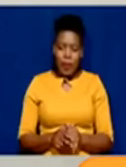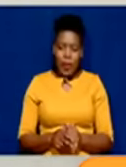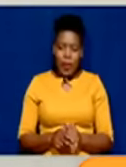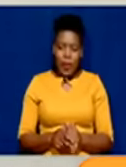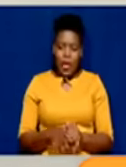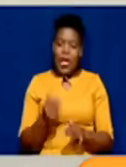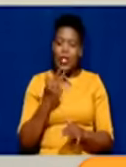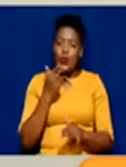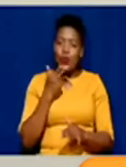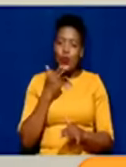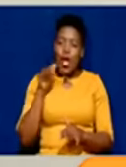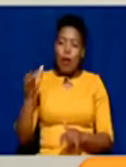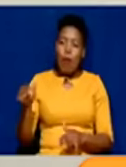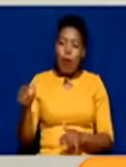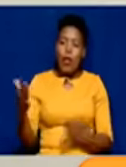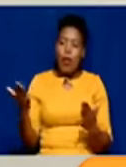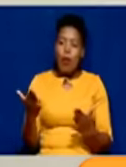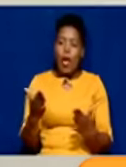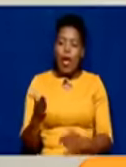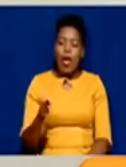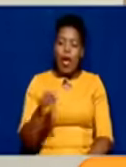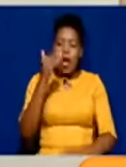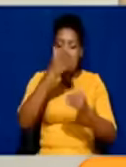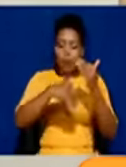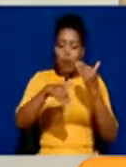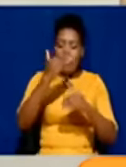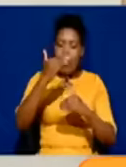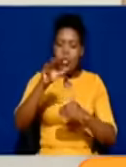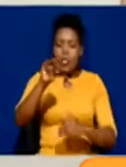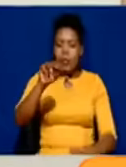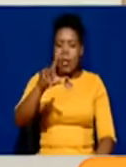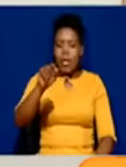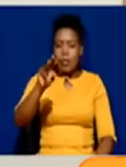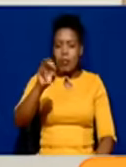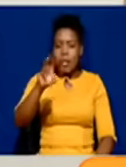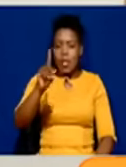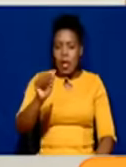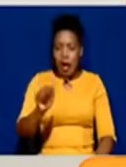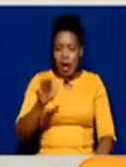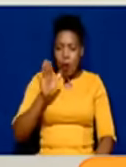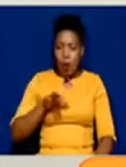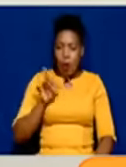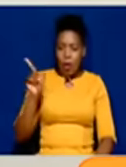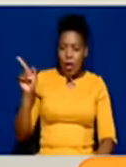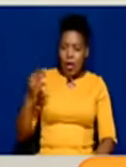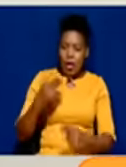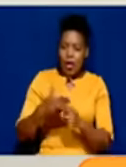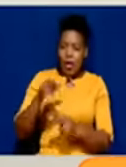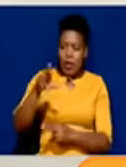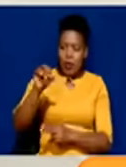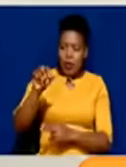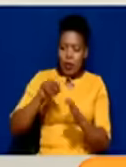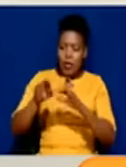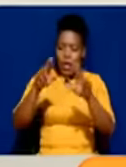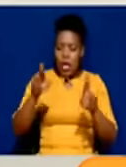It's Tuesday morning at Multimedia University. Rose Tata Wekesa walks her class through the day's